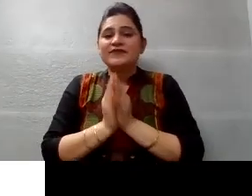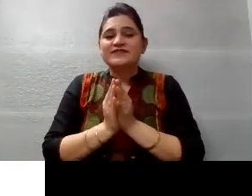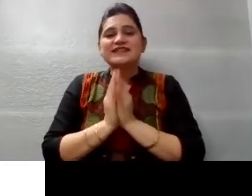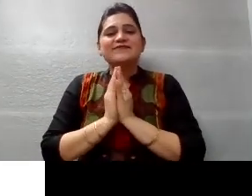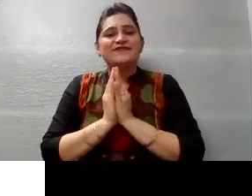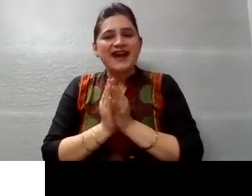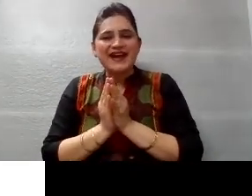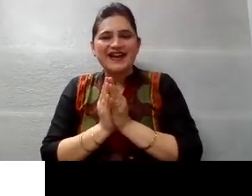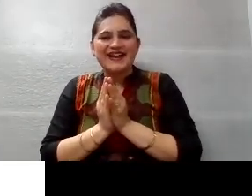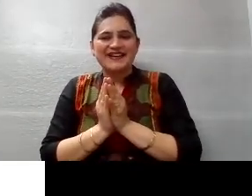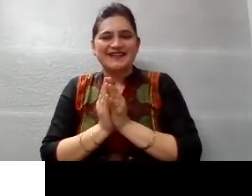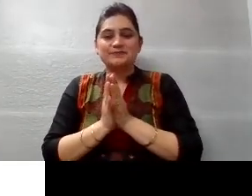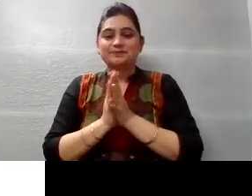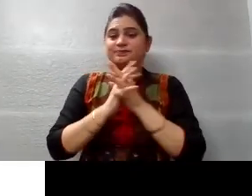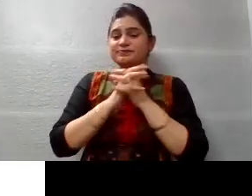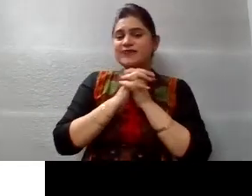55.